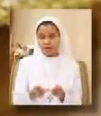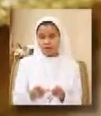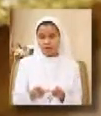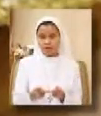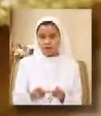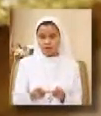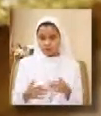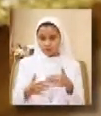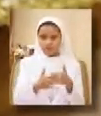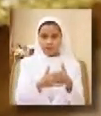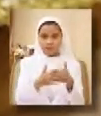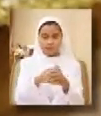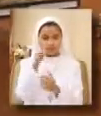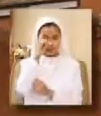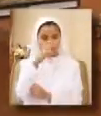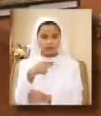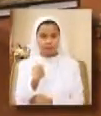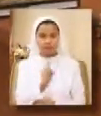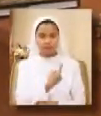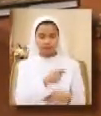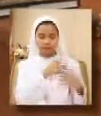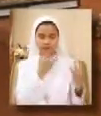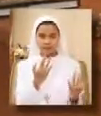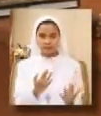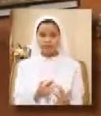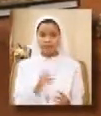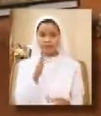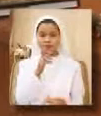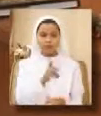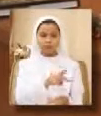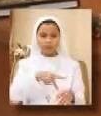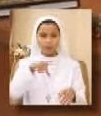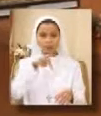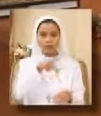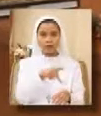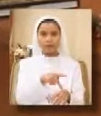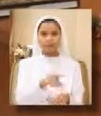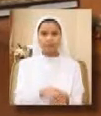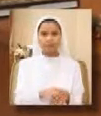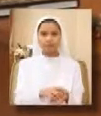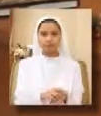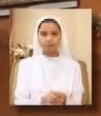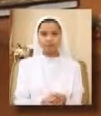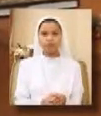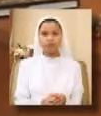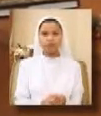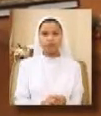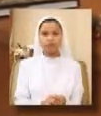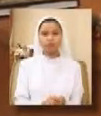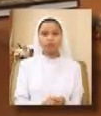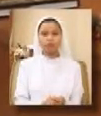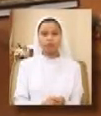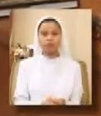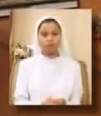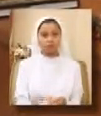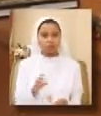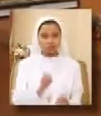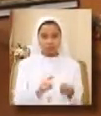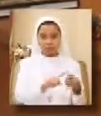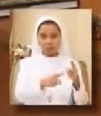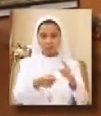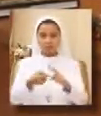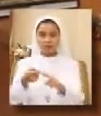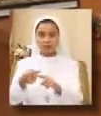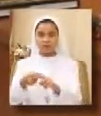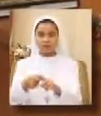on, I'll be going to some friends para sa tulong sa mga funding agency, you know, sa dati yung mga projects sa Infanta, sa Switzerland, and